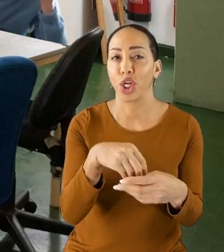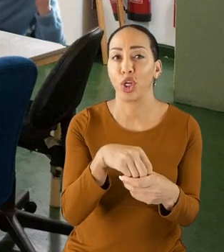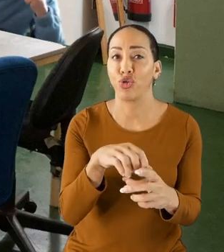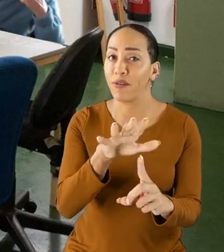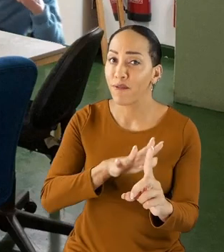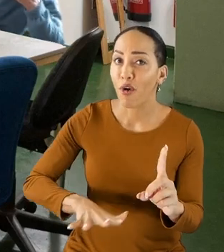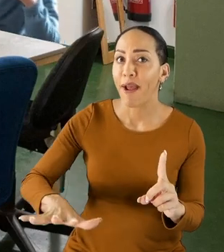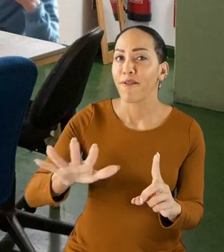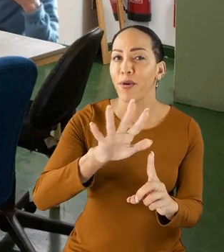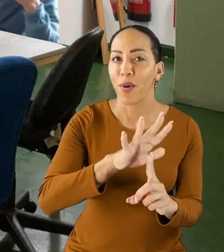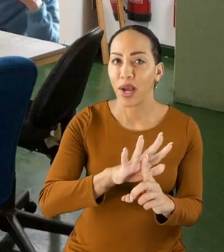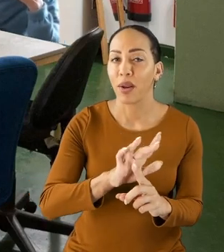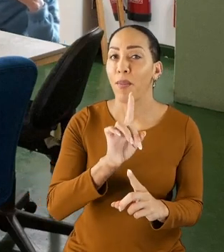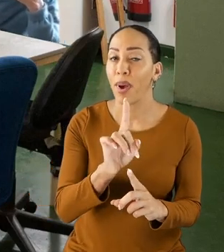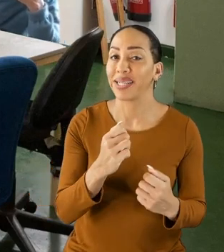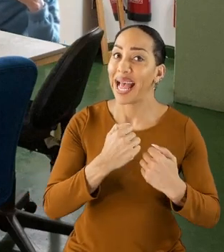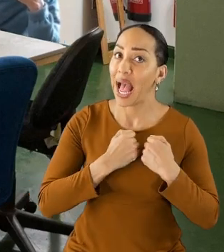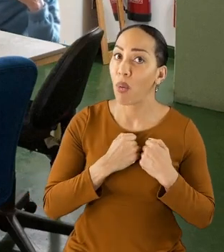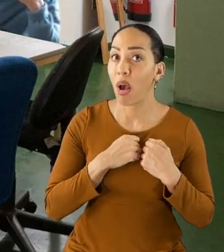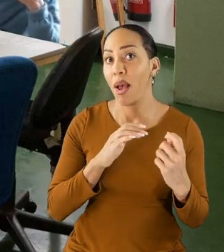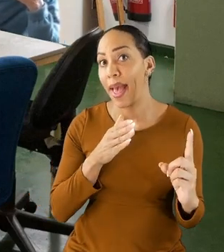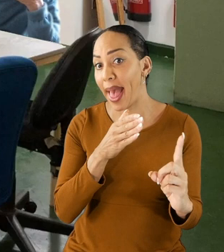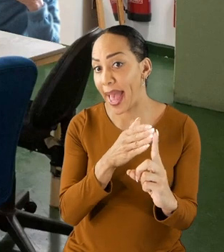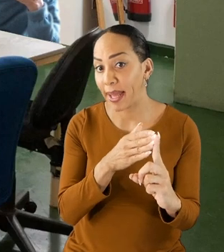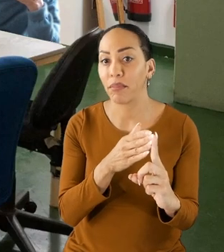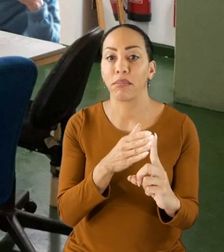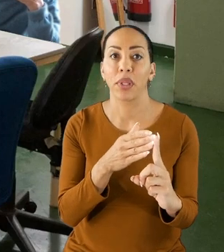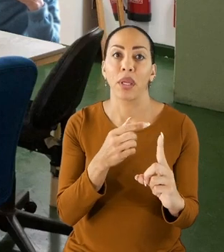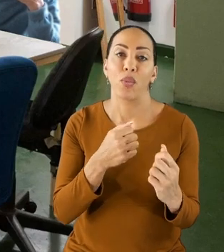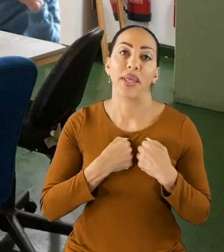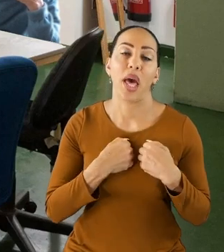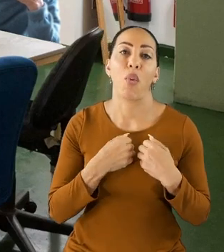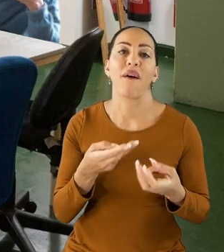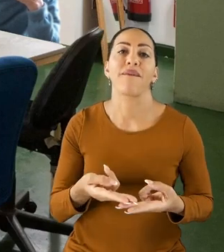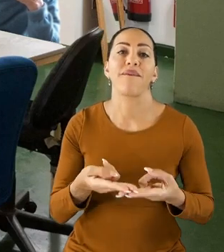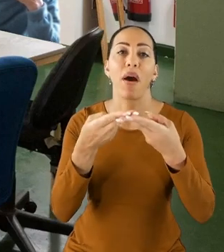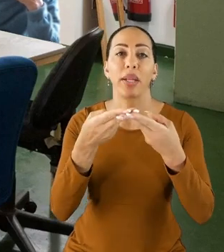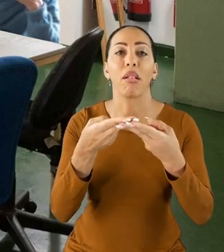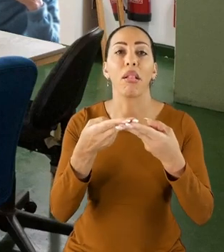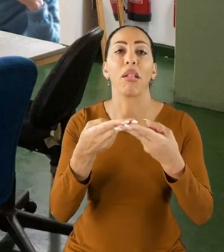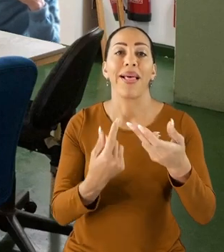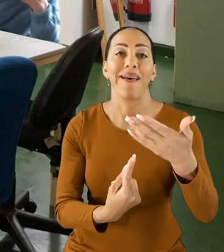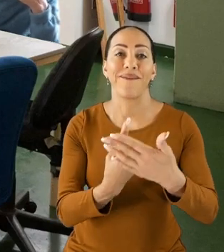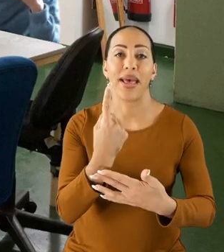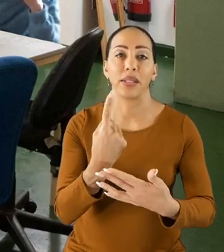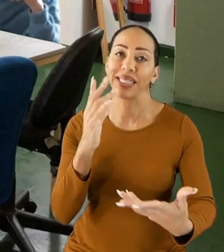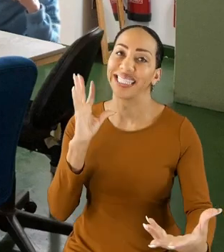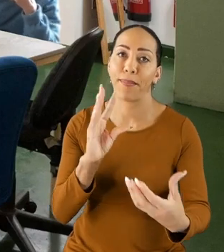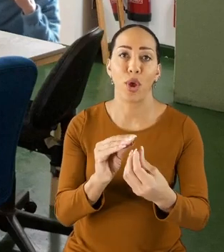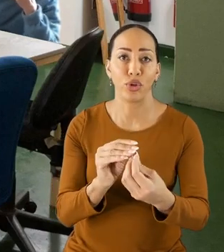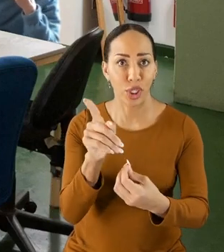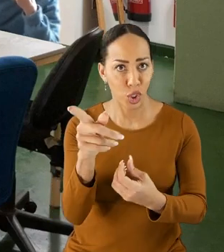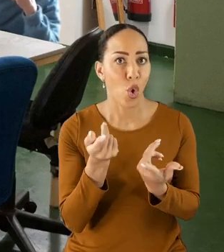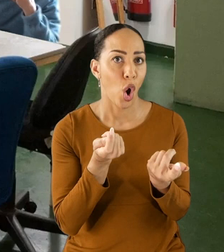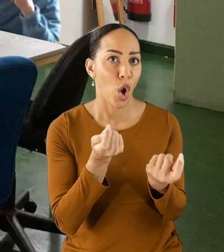for access and for inclusion of everybody. But really what we're looking to do and what we're hoping with our final